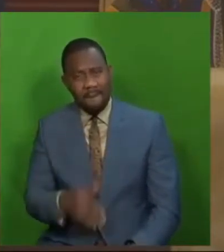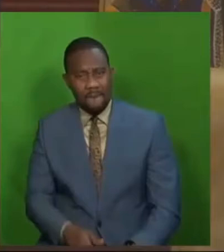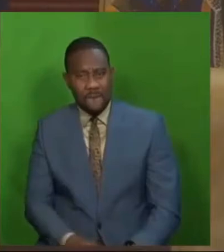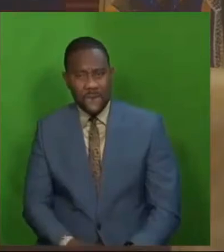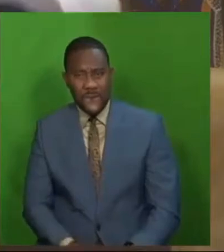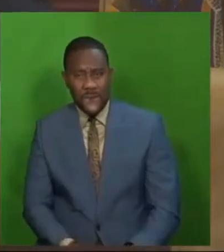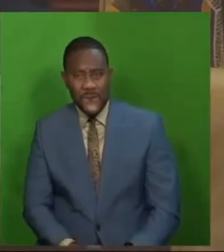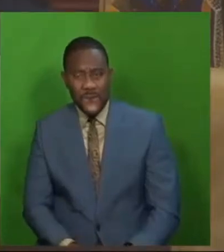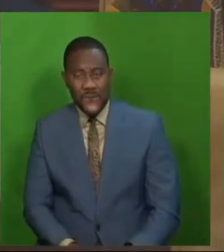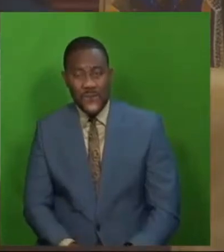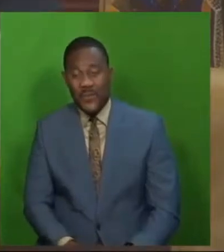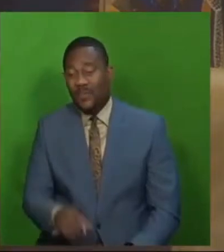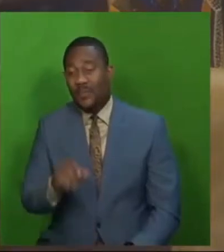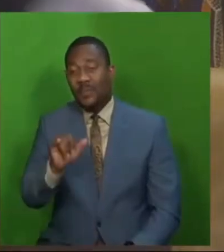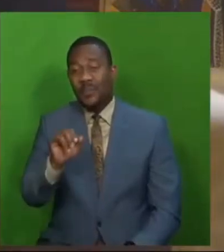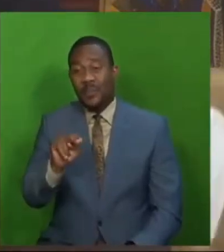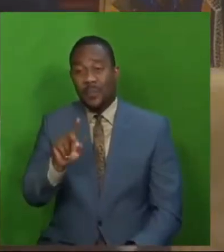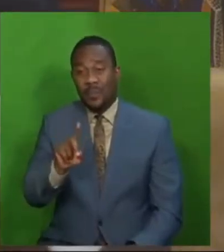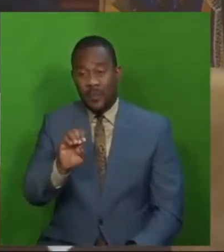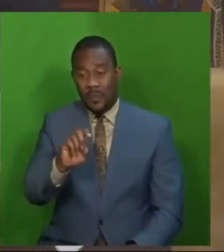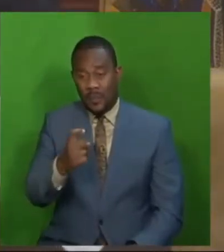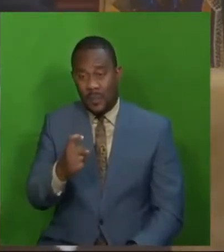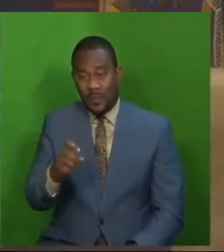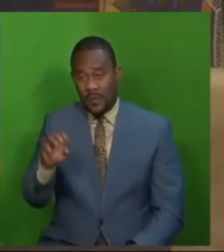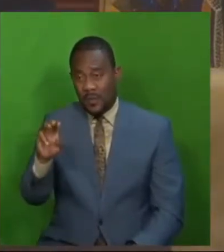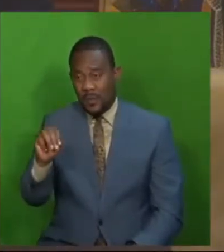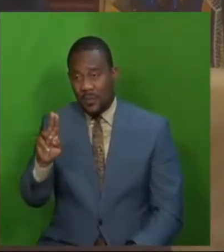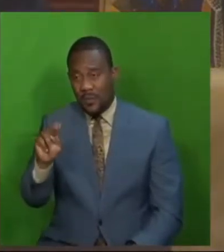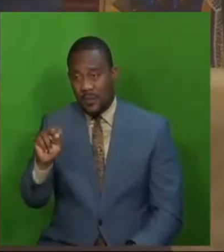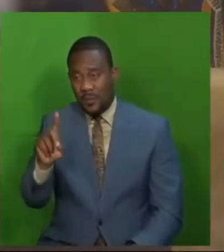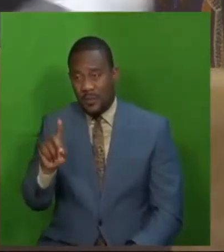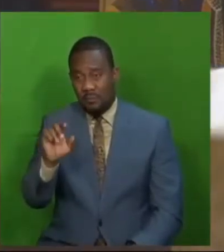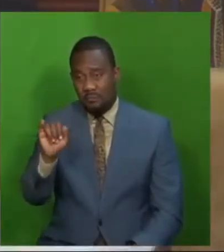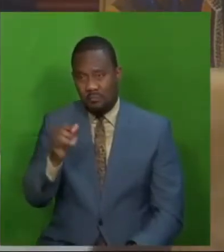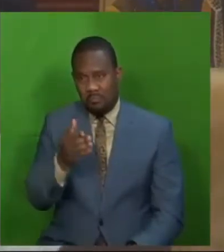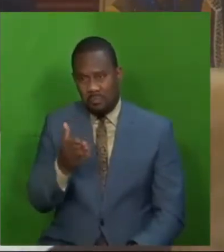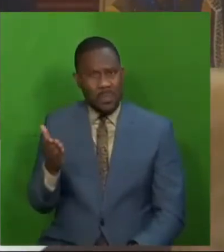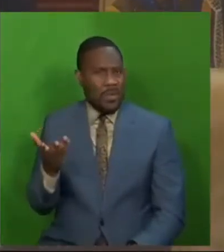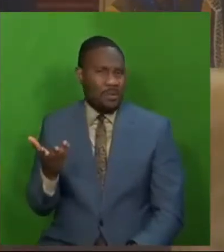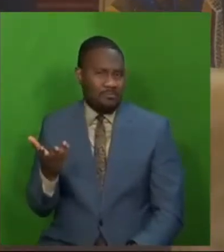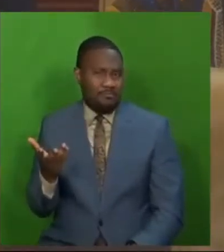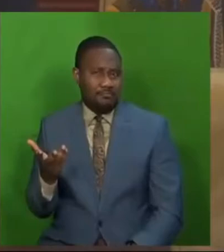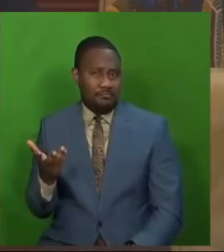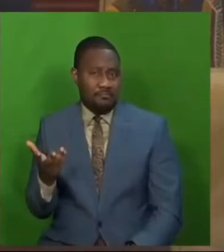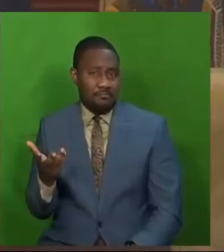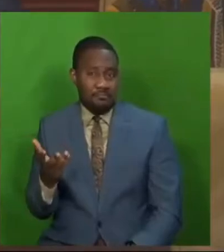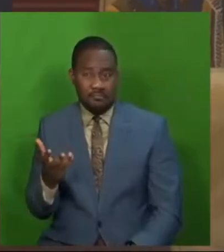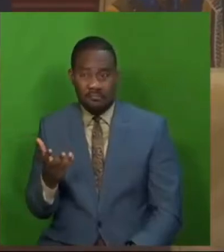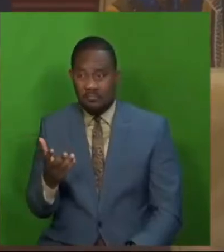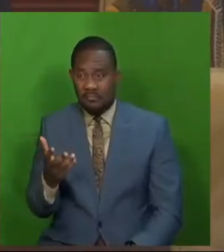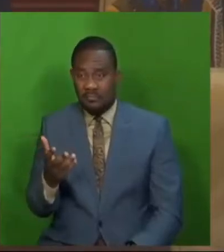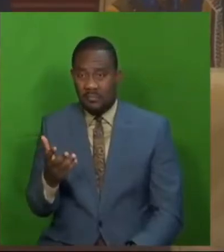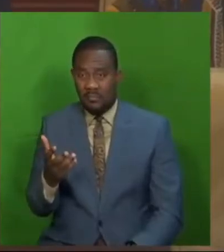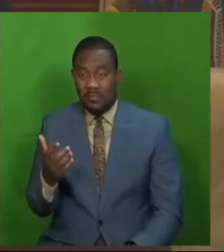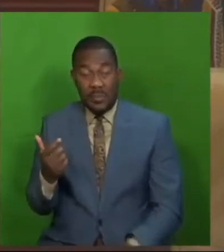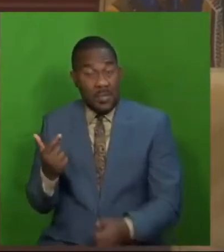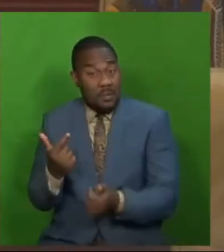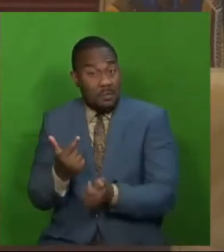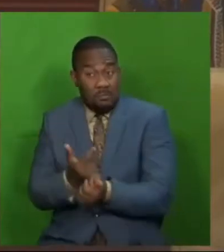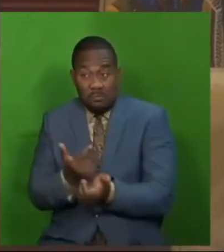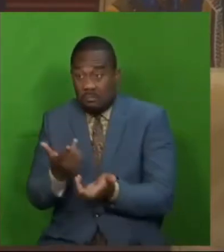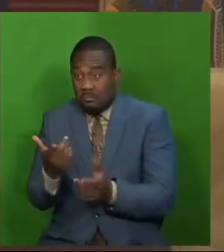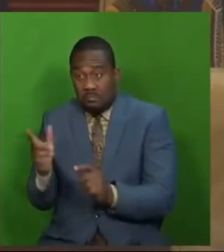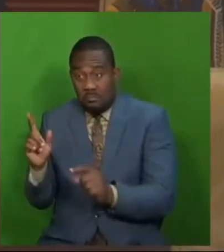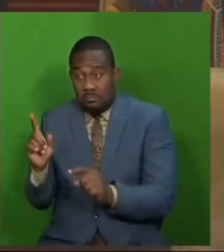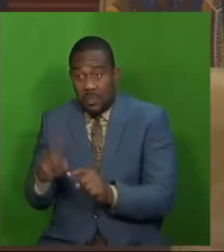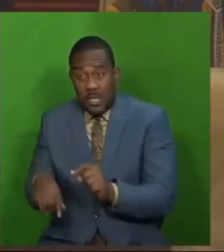everything is available because this is international trade. It passes through international platforms. So if Ghana is not willing to provide it, other nations will provide